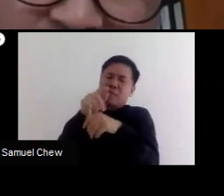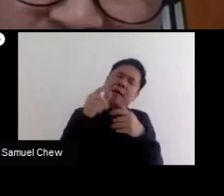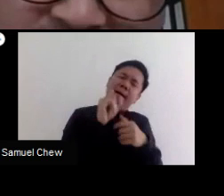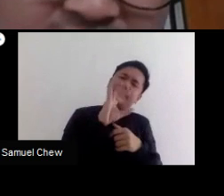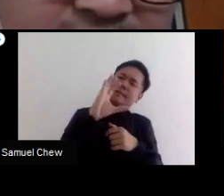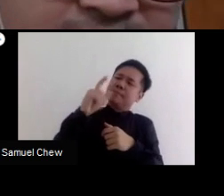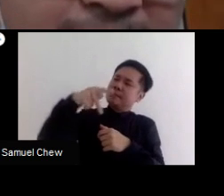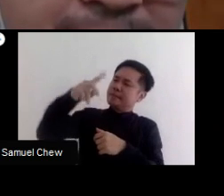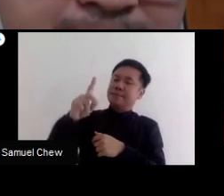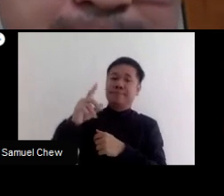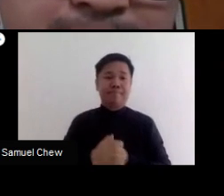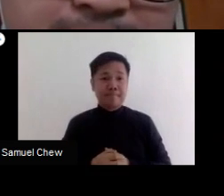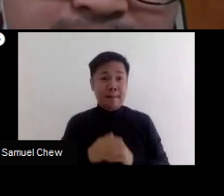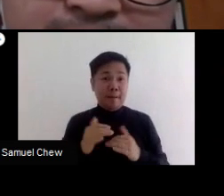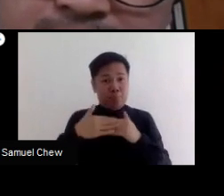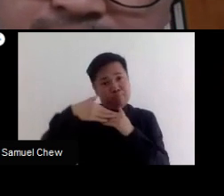you, Madam Chair.